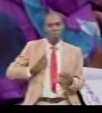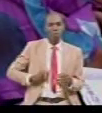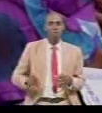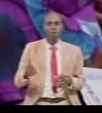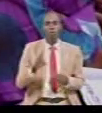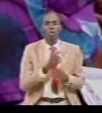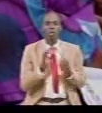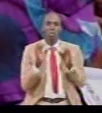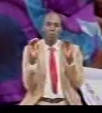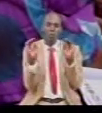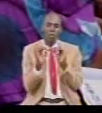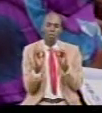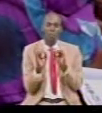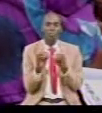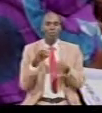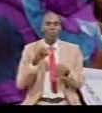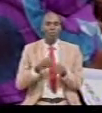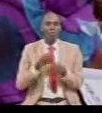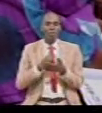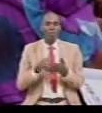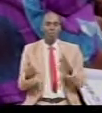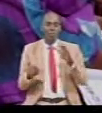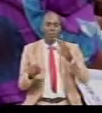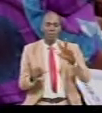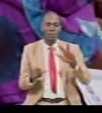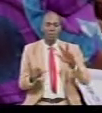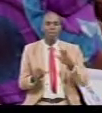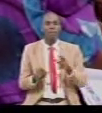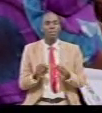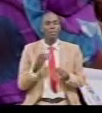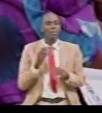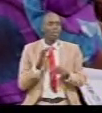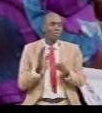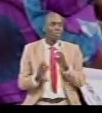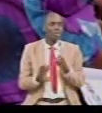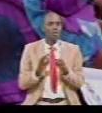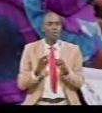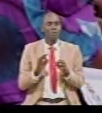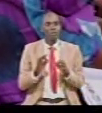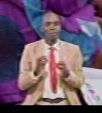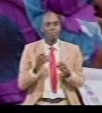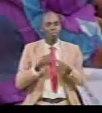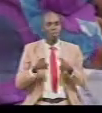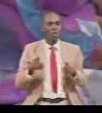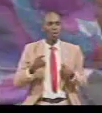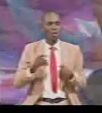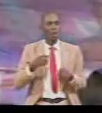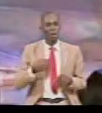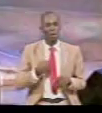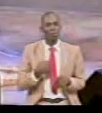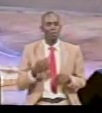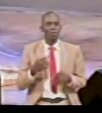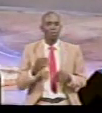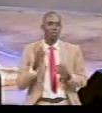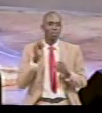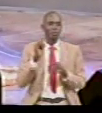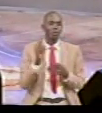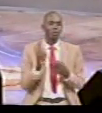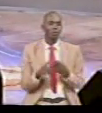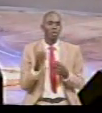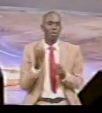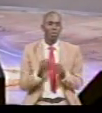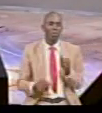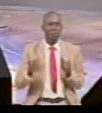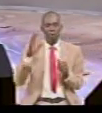verse 3, for I testify again to every man that is circumcised, that he is